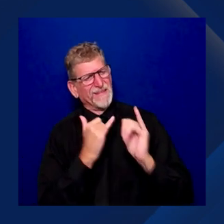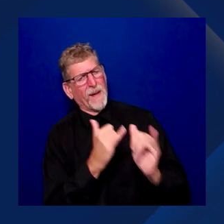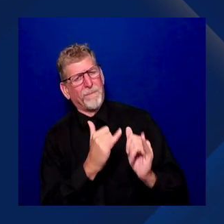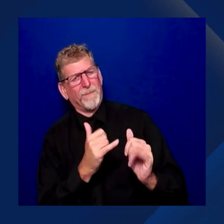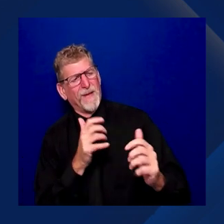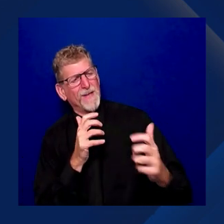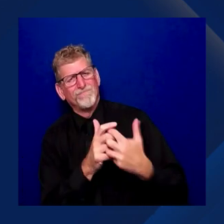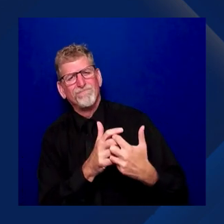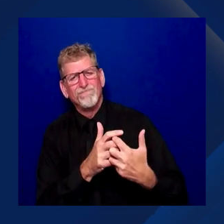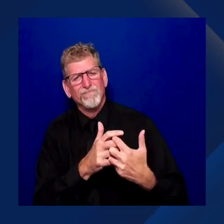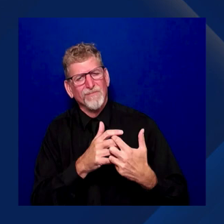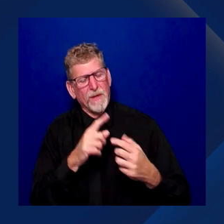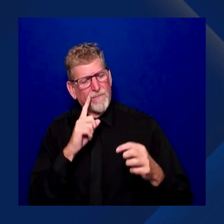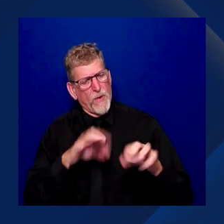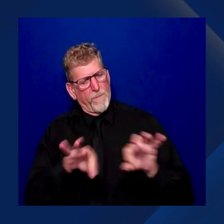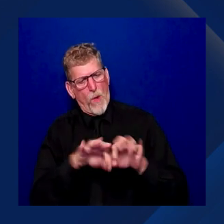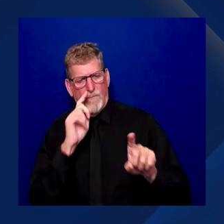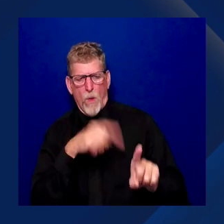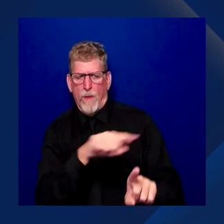and patients.